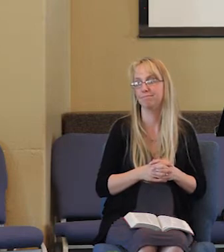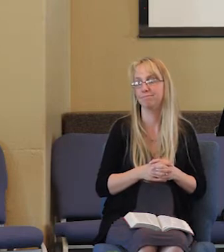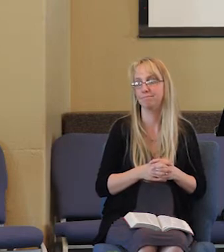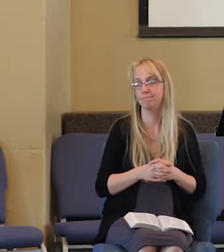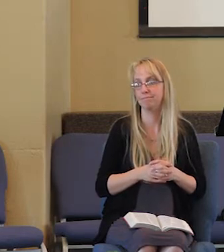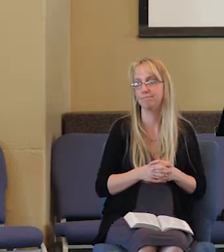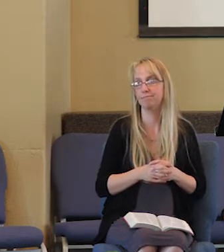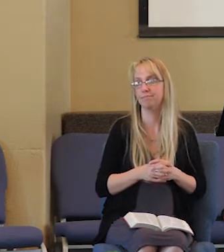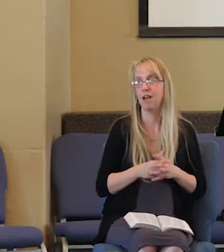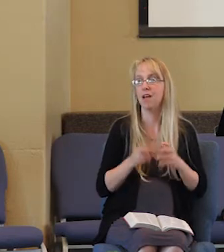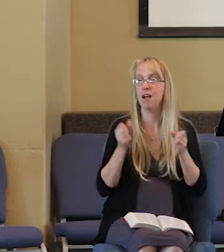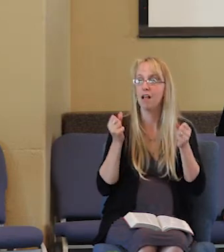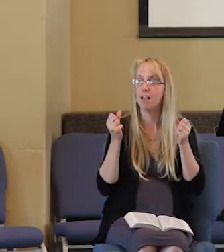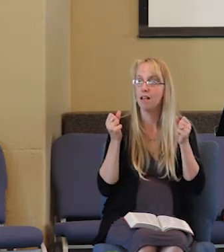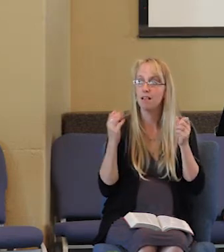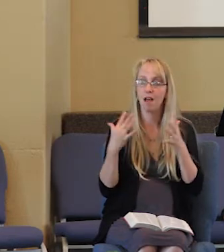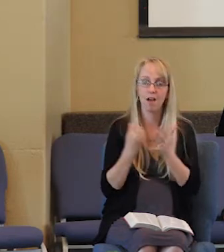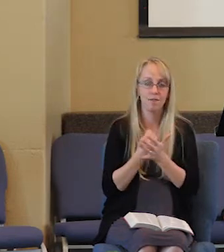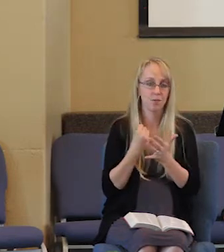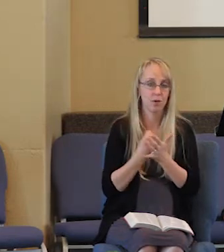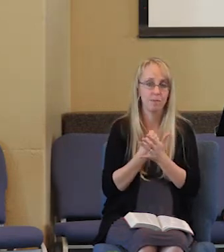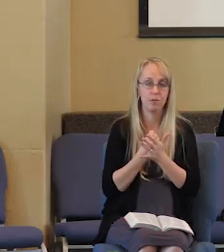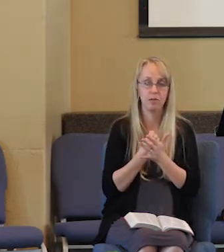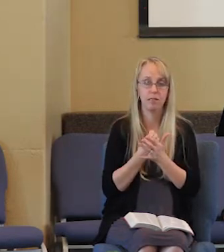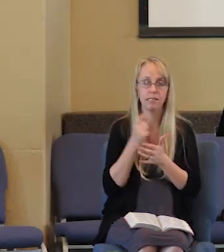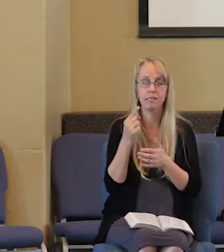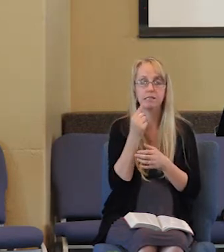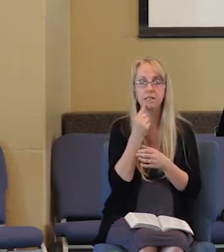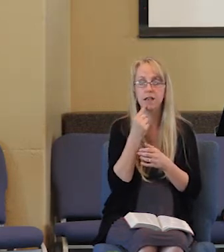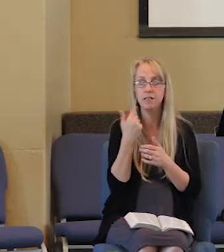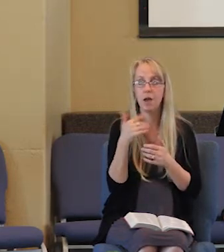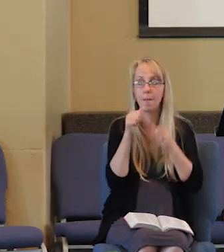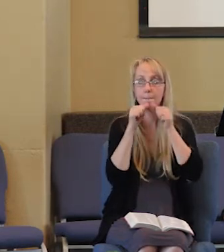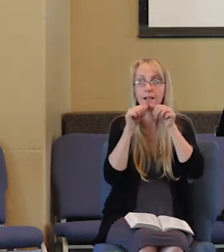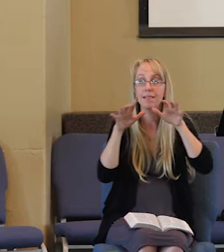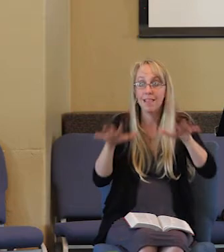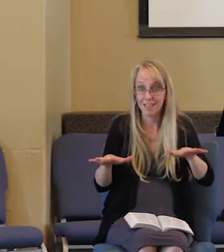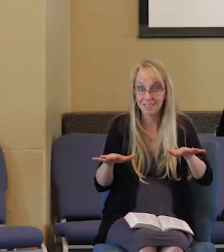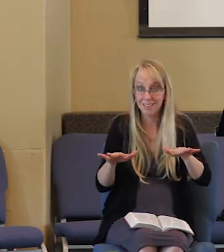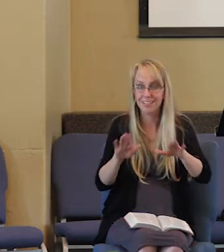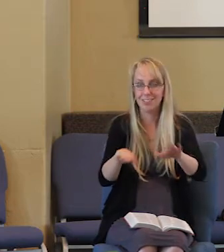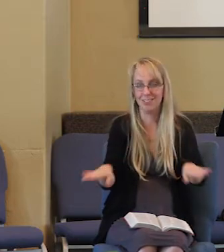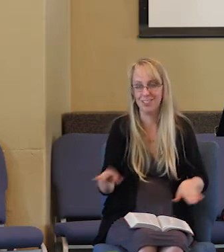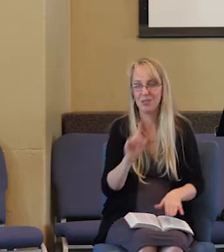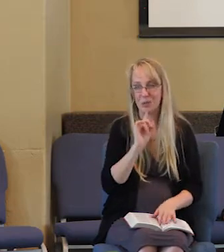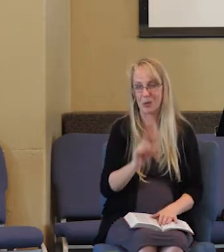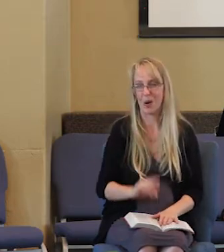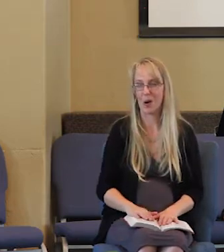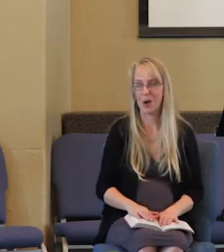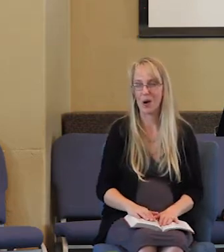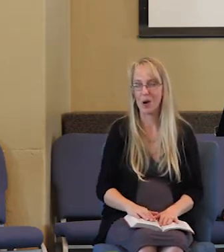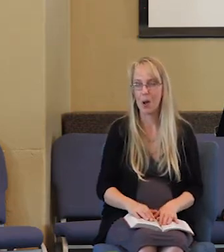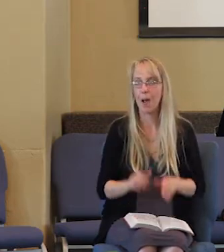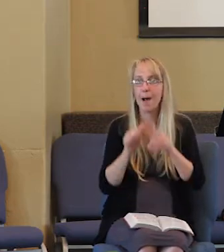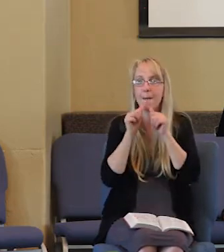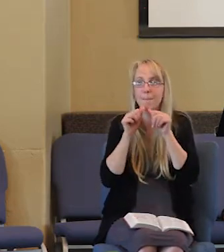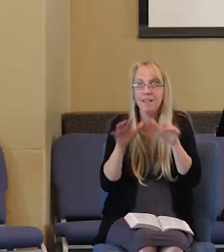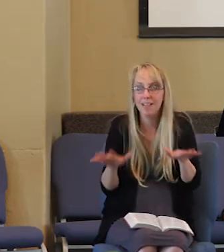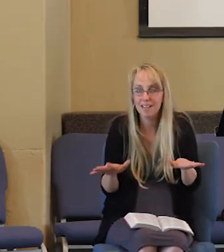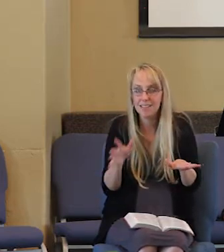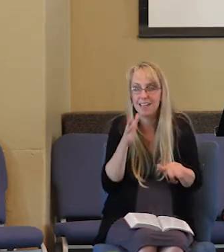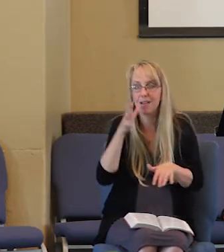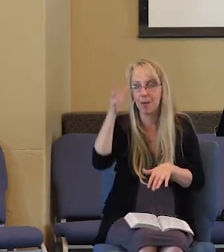There's a lot of scripture that says what a blessing children are. what a blessing parents are.